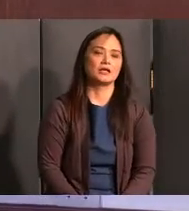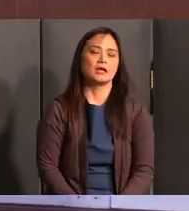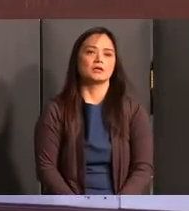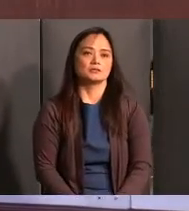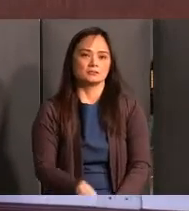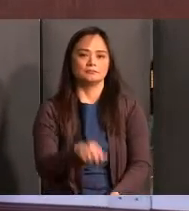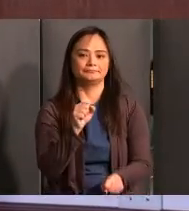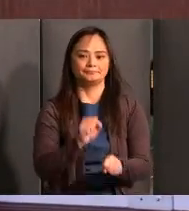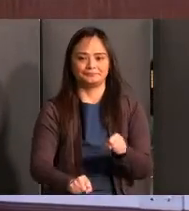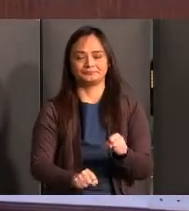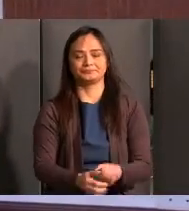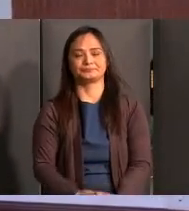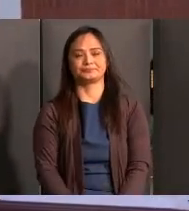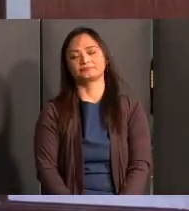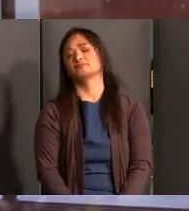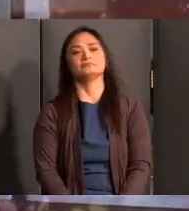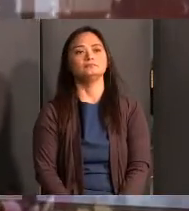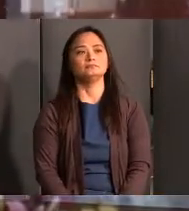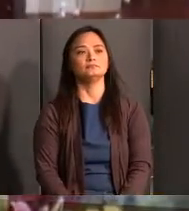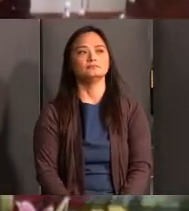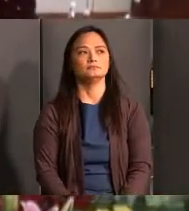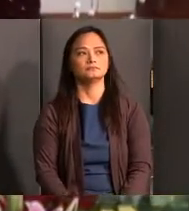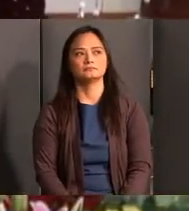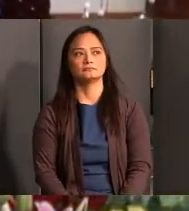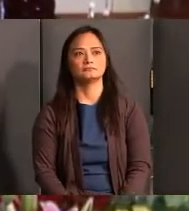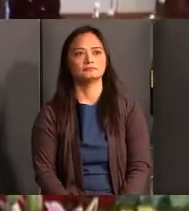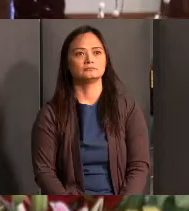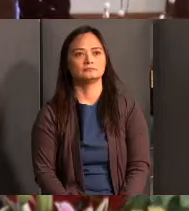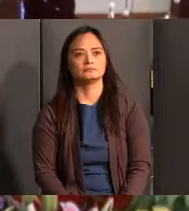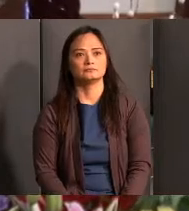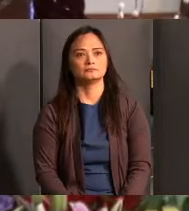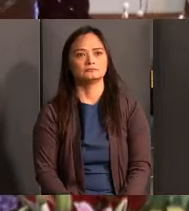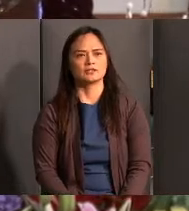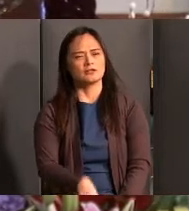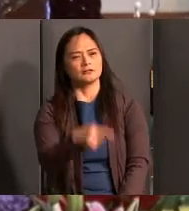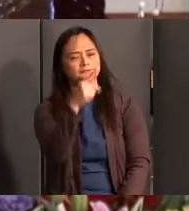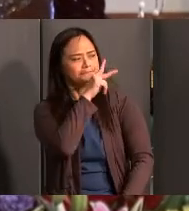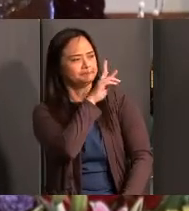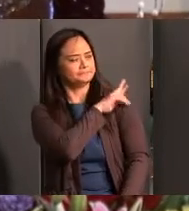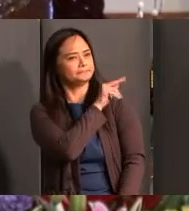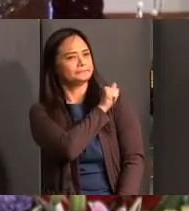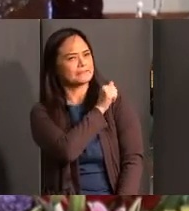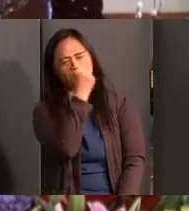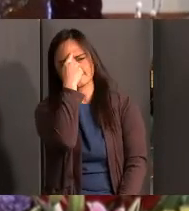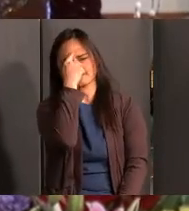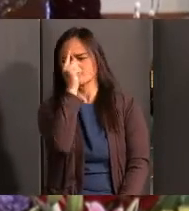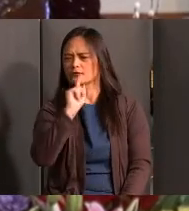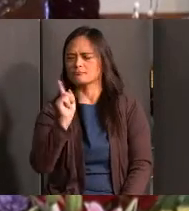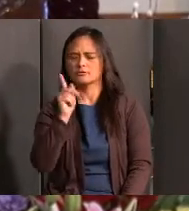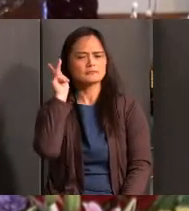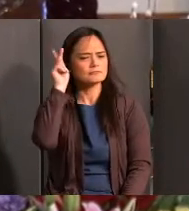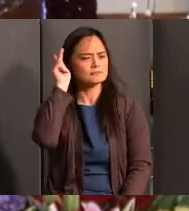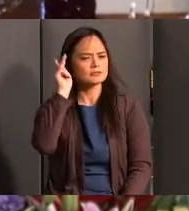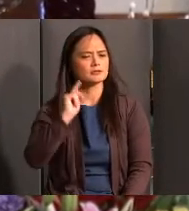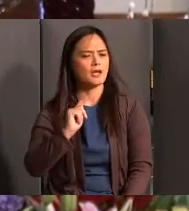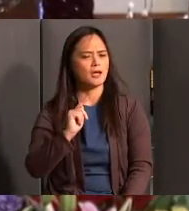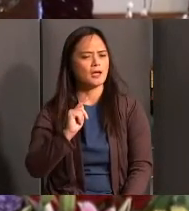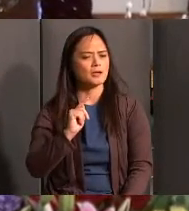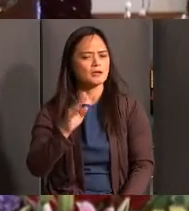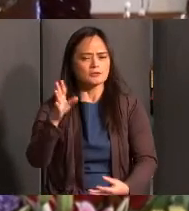morning, ay dumako sa aking kaisipan yung bagay na, yung question na why is